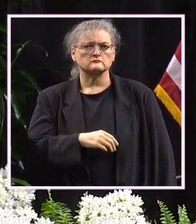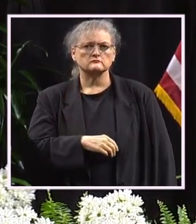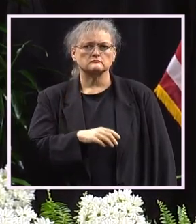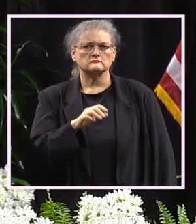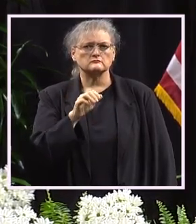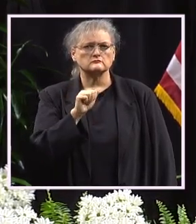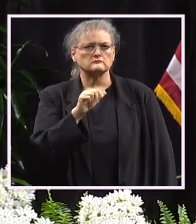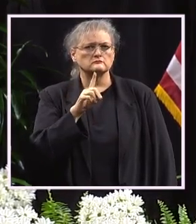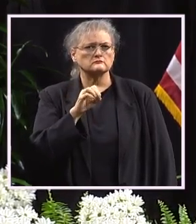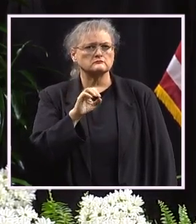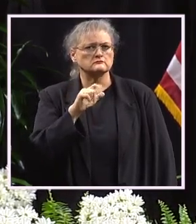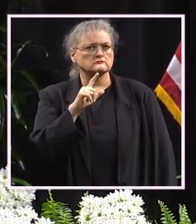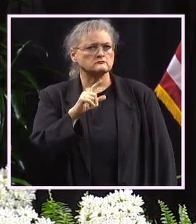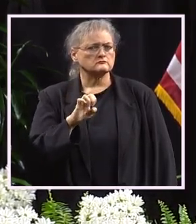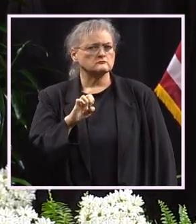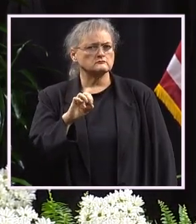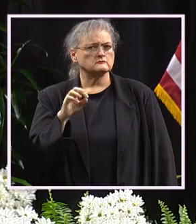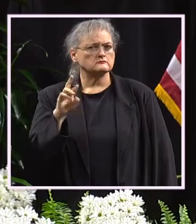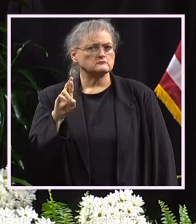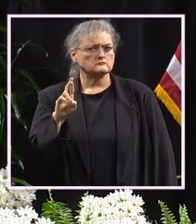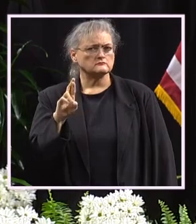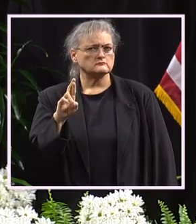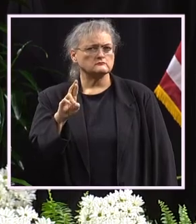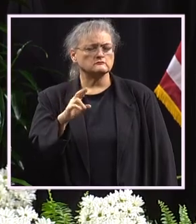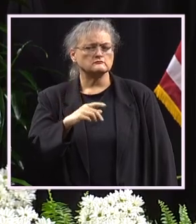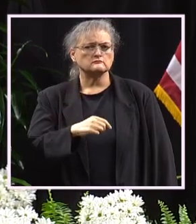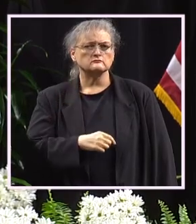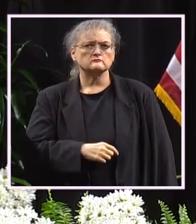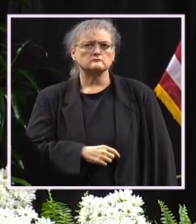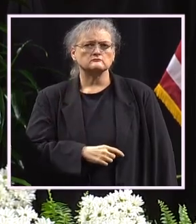Adali G. Ramirez, cum laude,